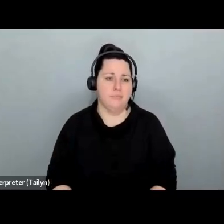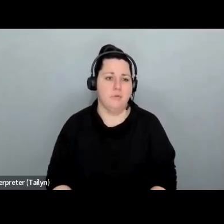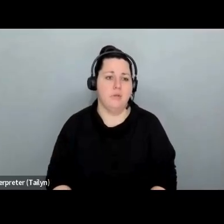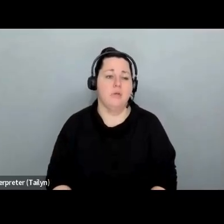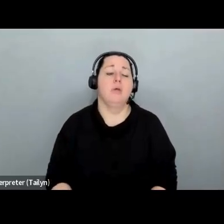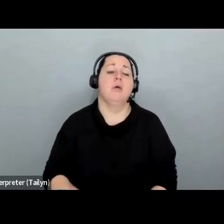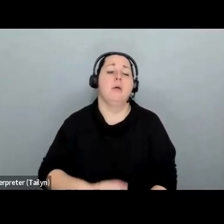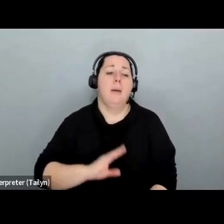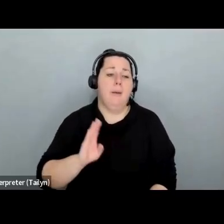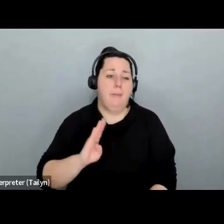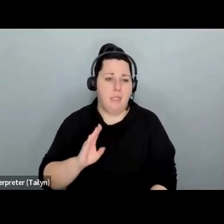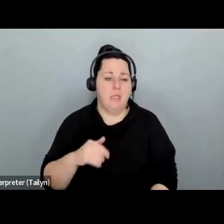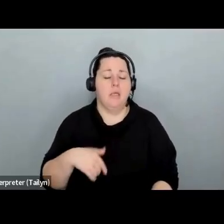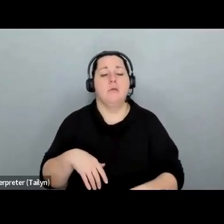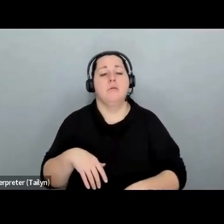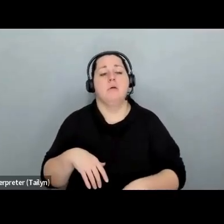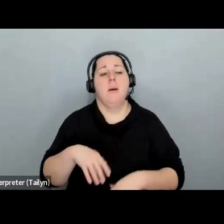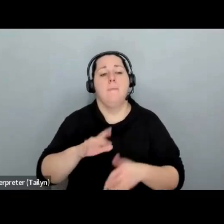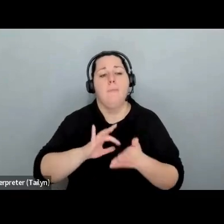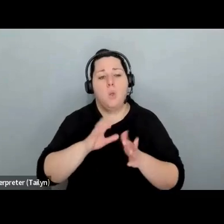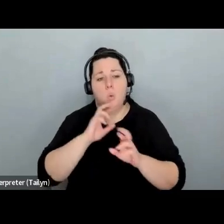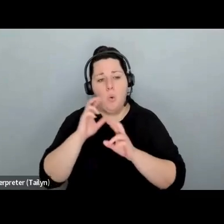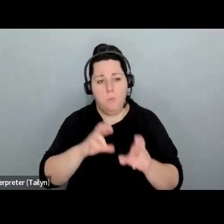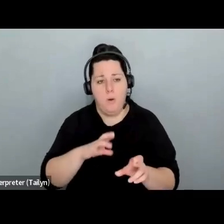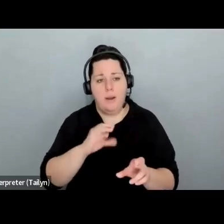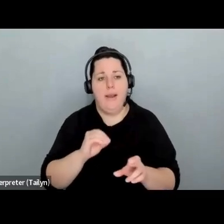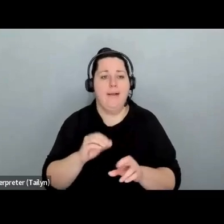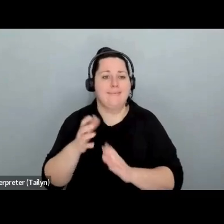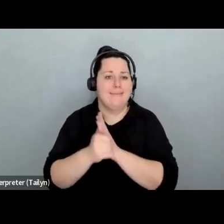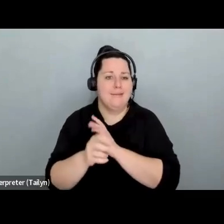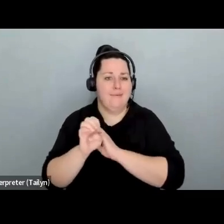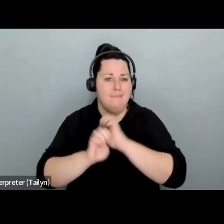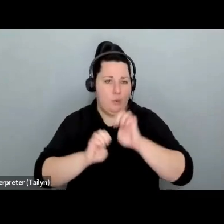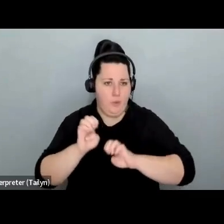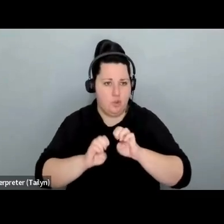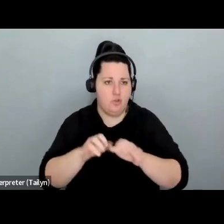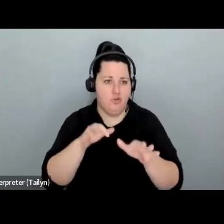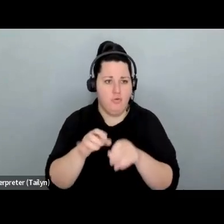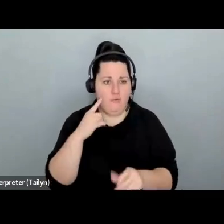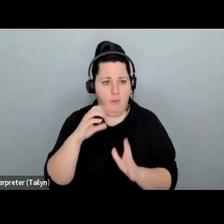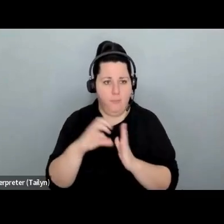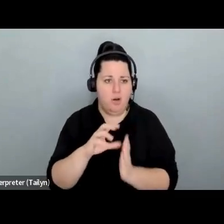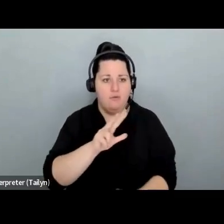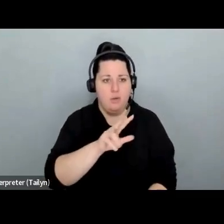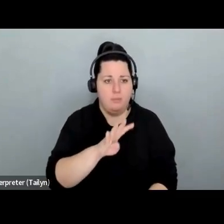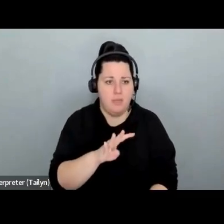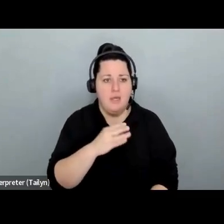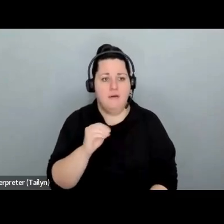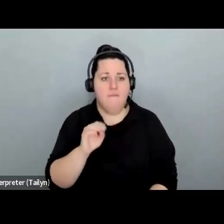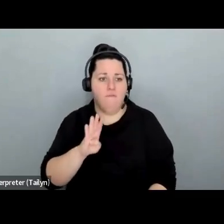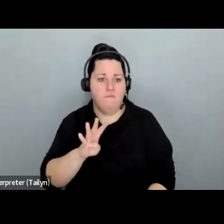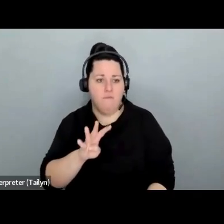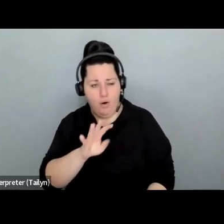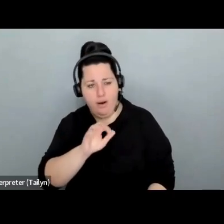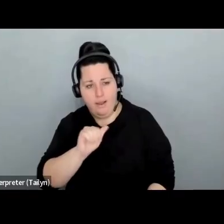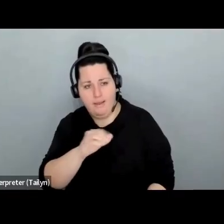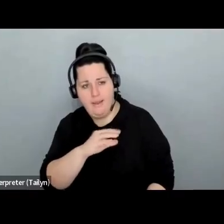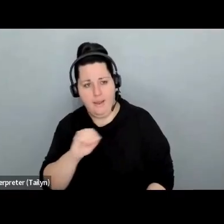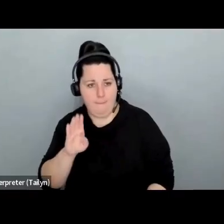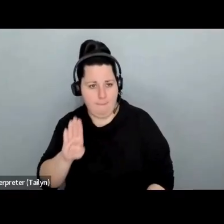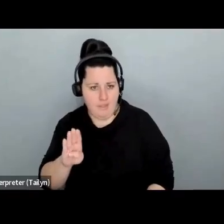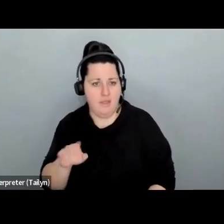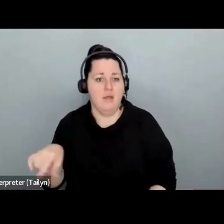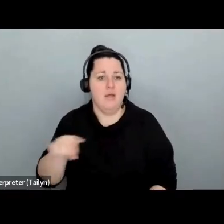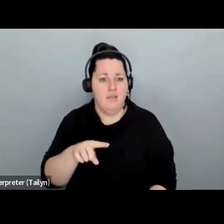B, a medical report and evaluation of skills described in paragraphs 3B and 4A and B, known